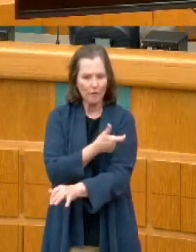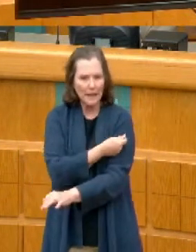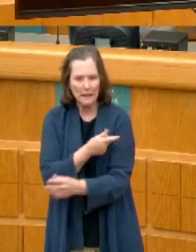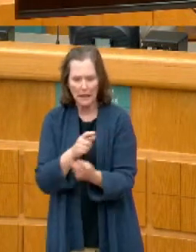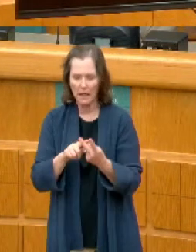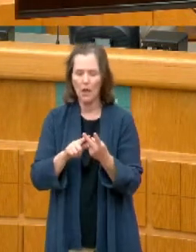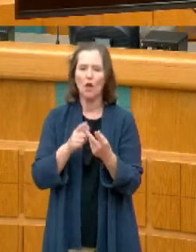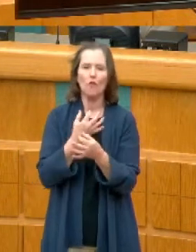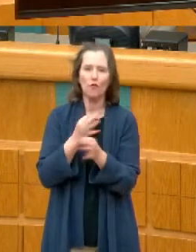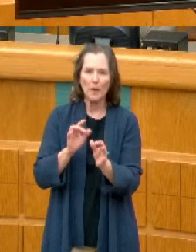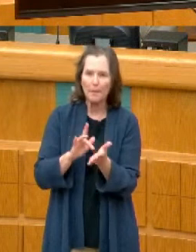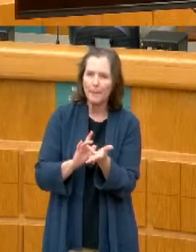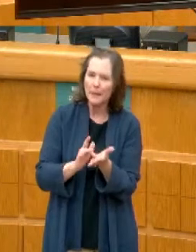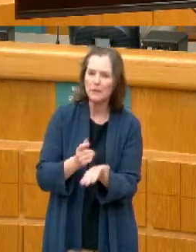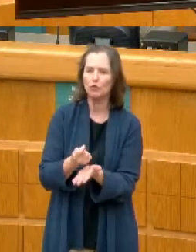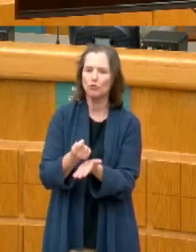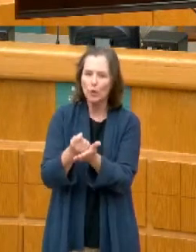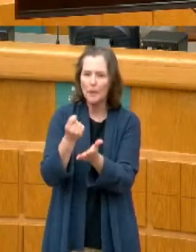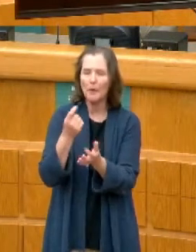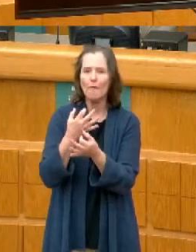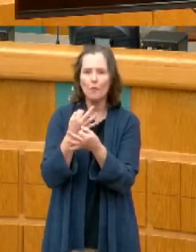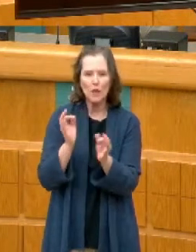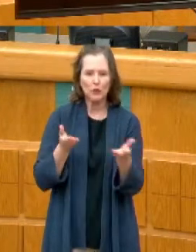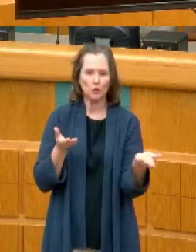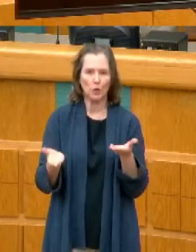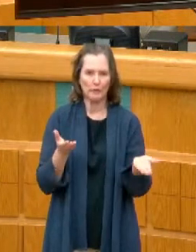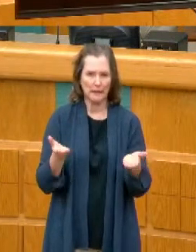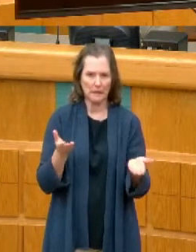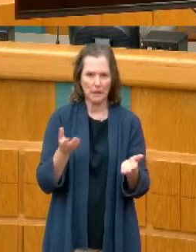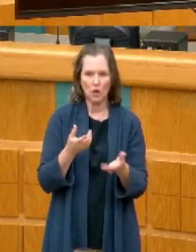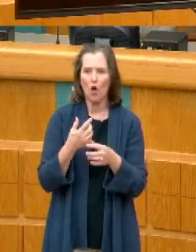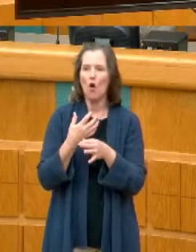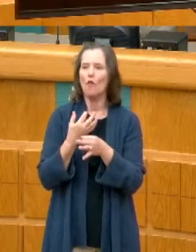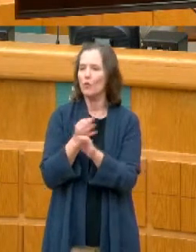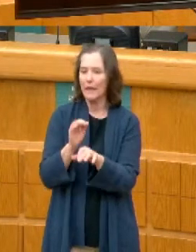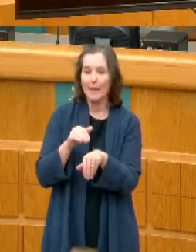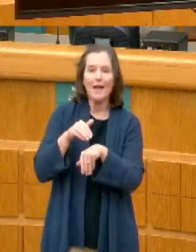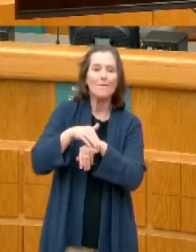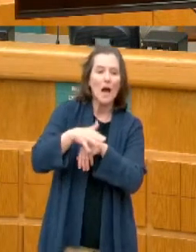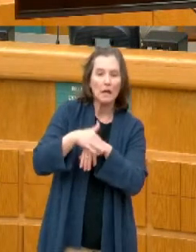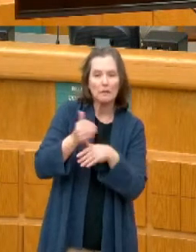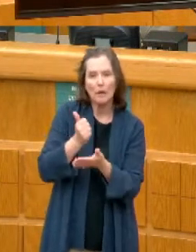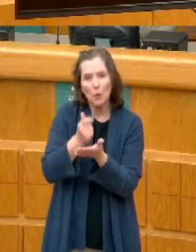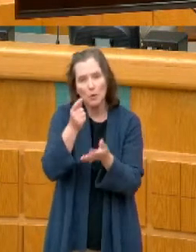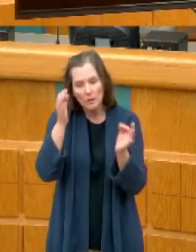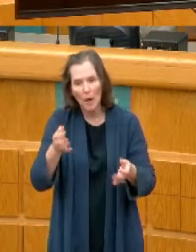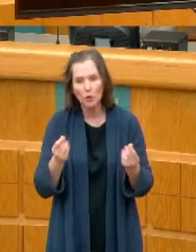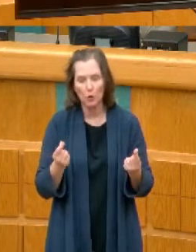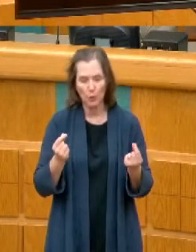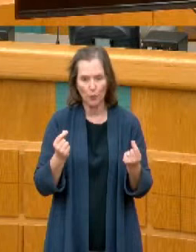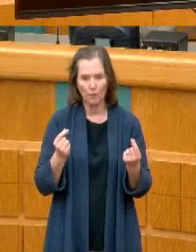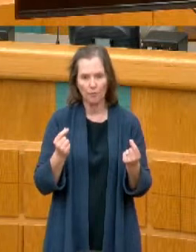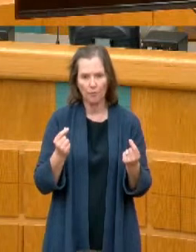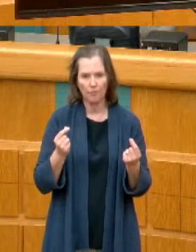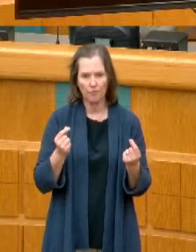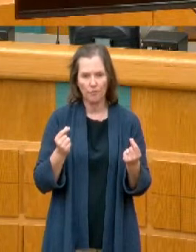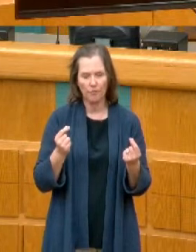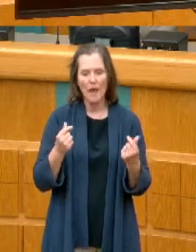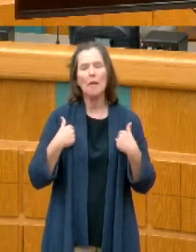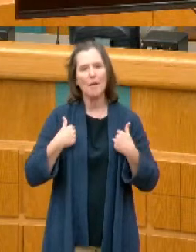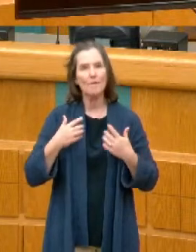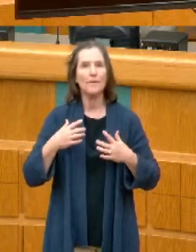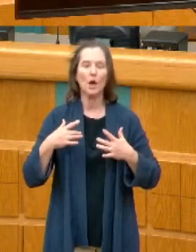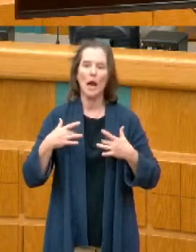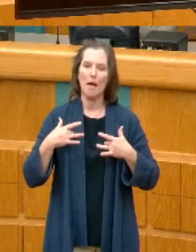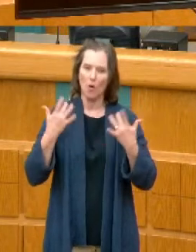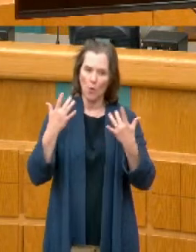city of Corpus Christi are the leaders bringing these opportunities to all of us. But there is no doubt that